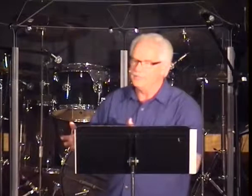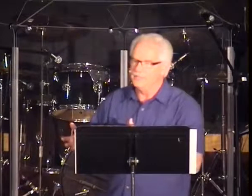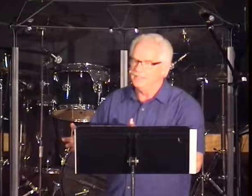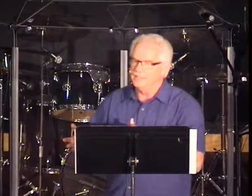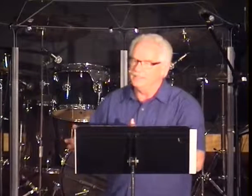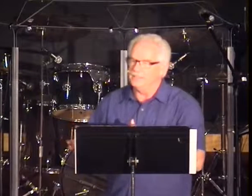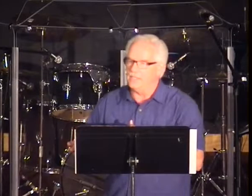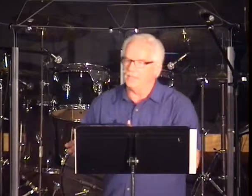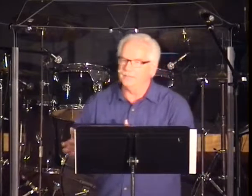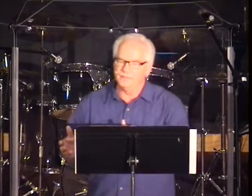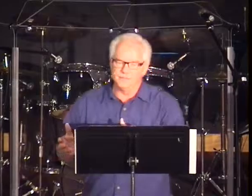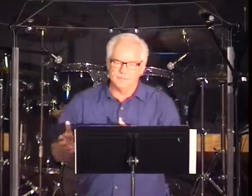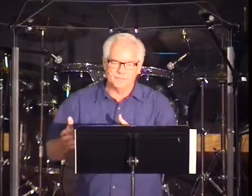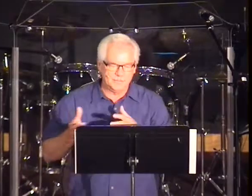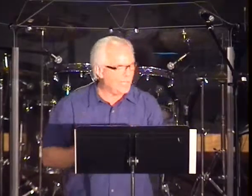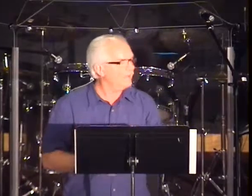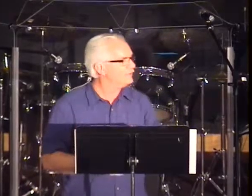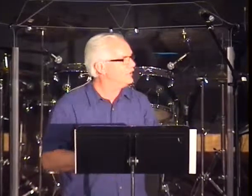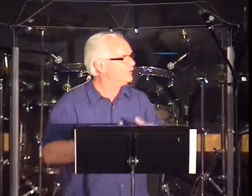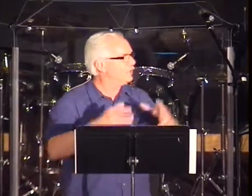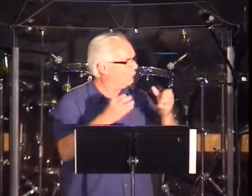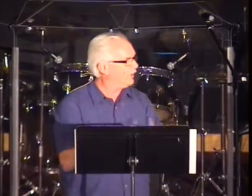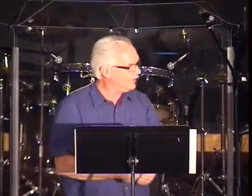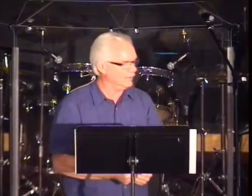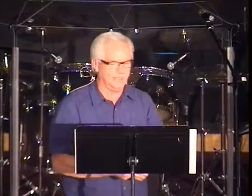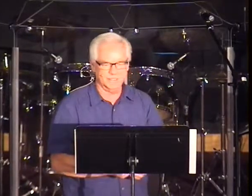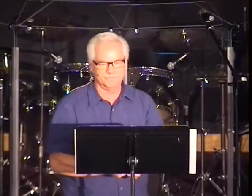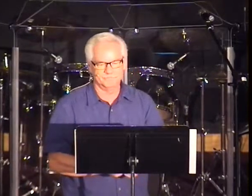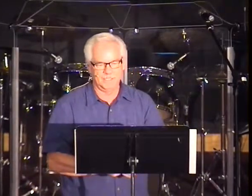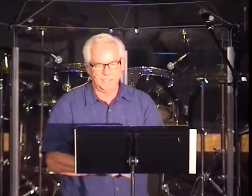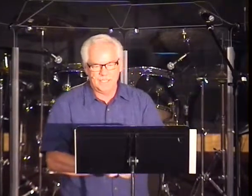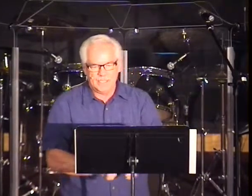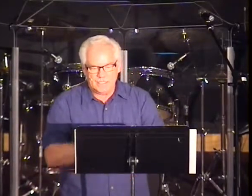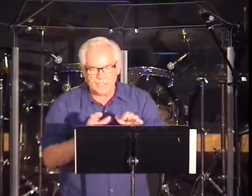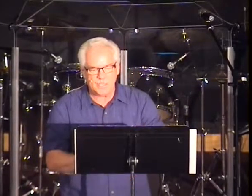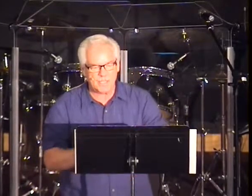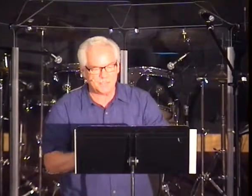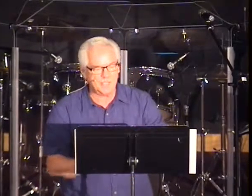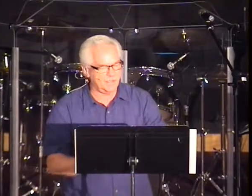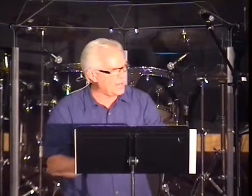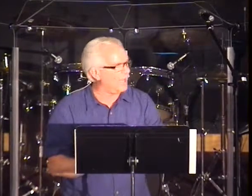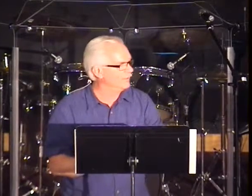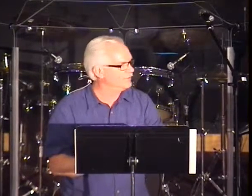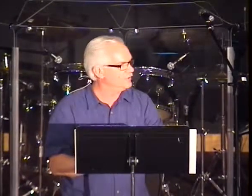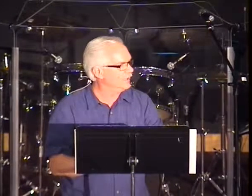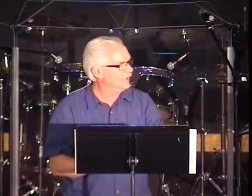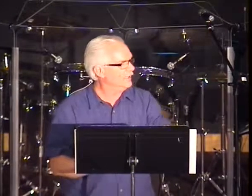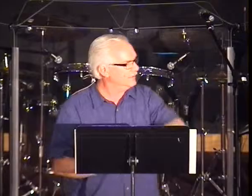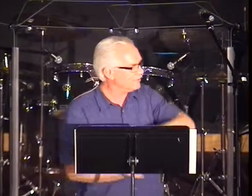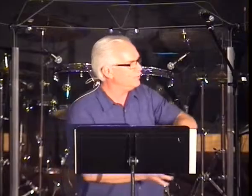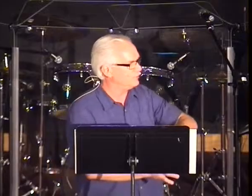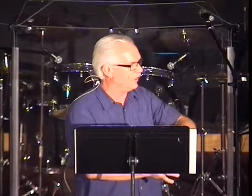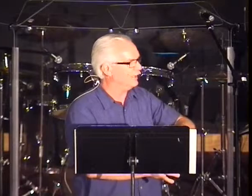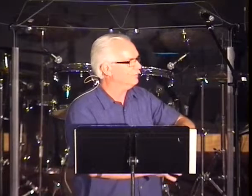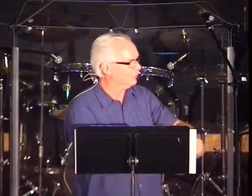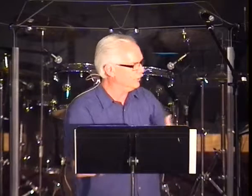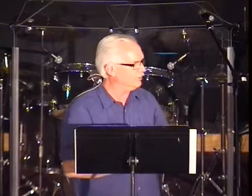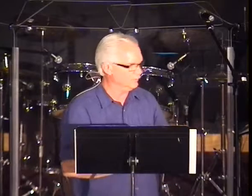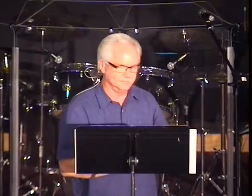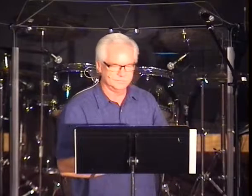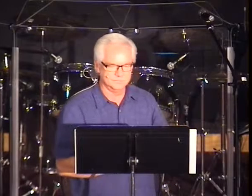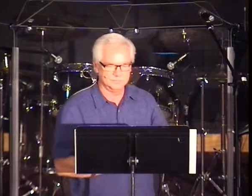most. But God understands completely. And He takes that knowledge and He does what's right